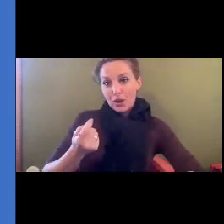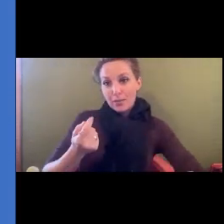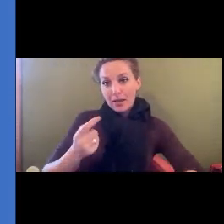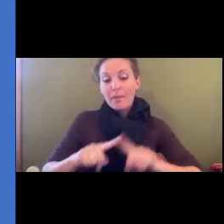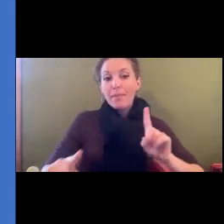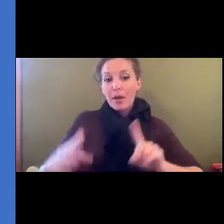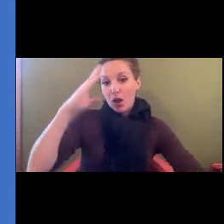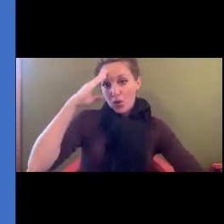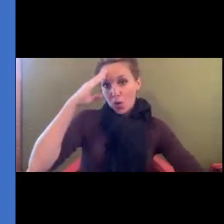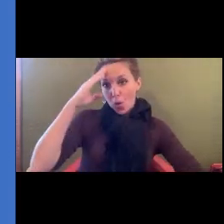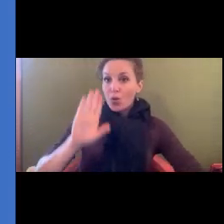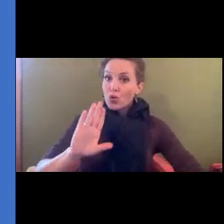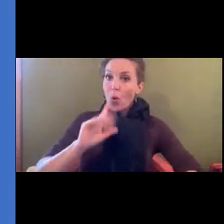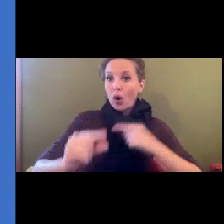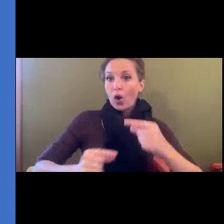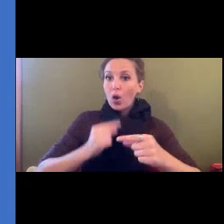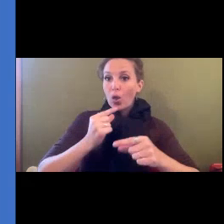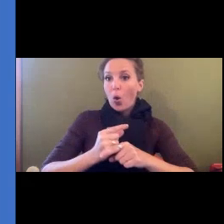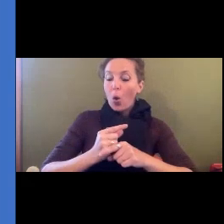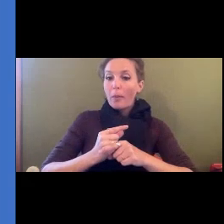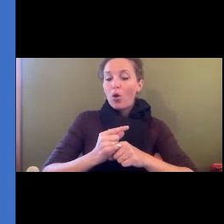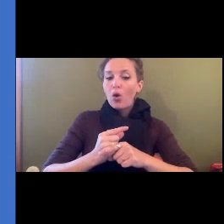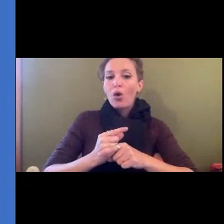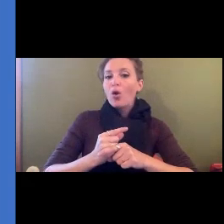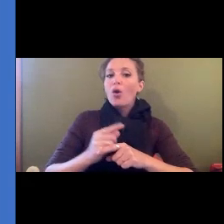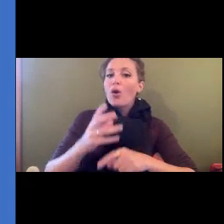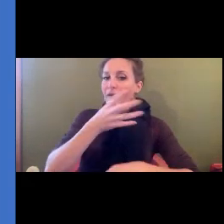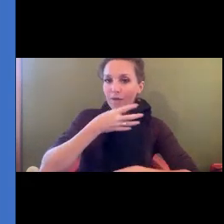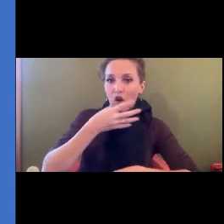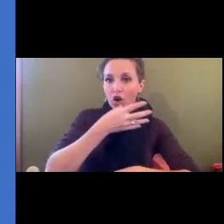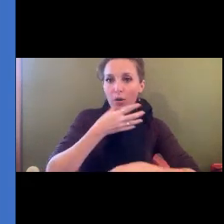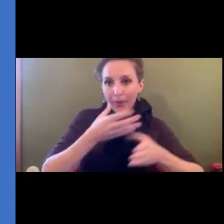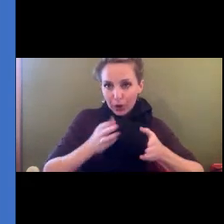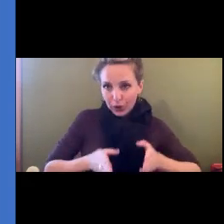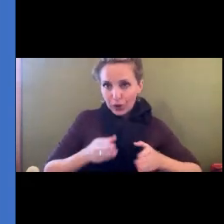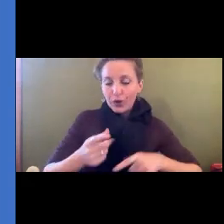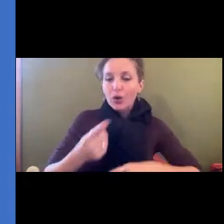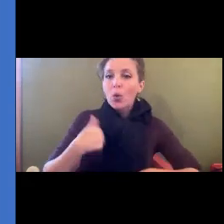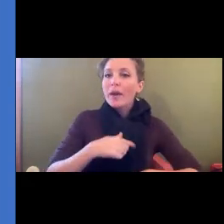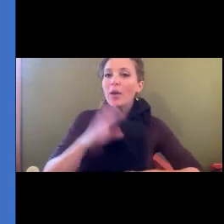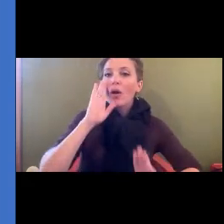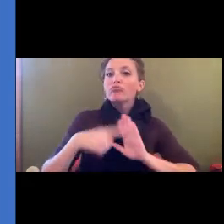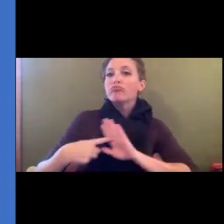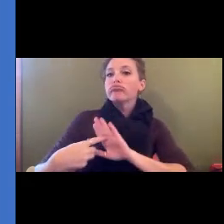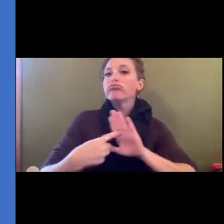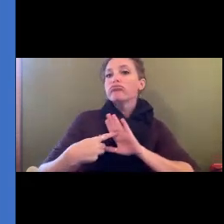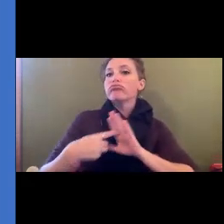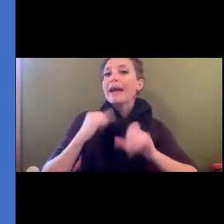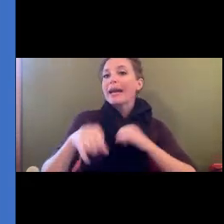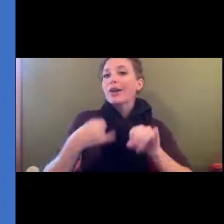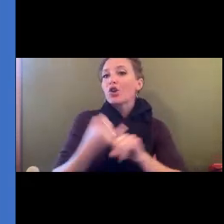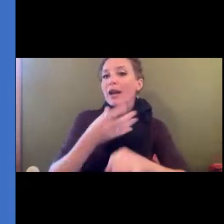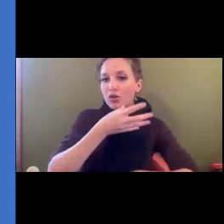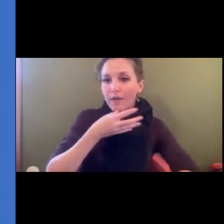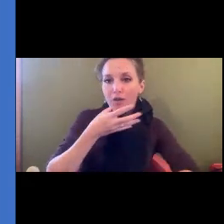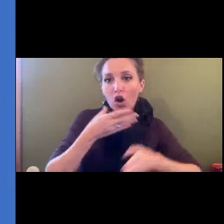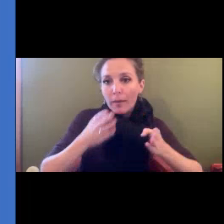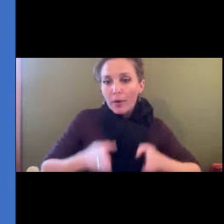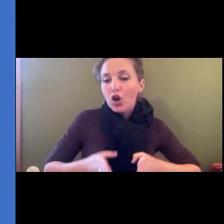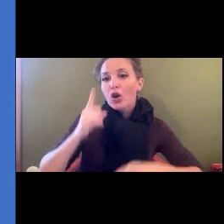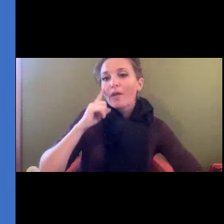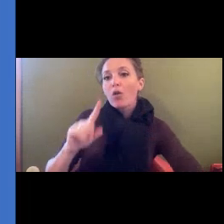Global Farmer, that is an interview series where we are going to be featuring international farmers. And in 2026, it'll